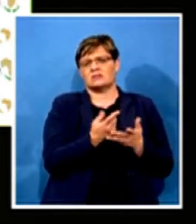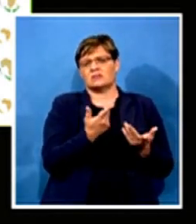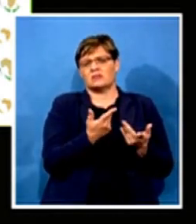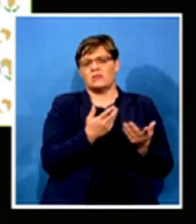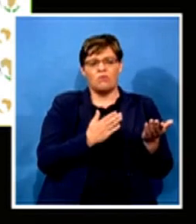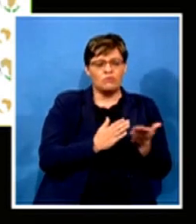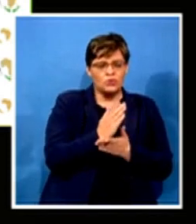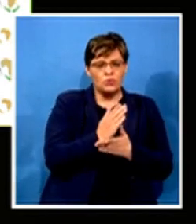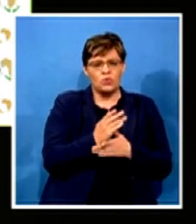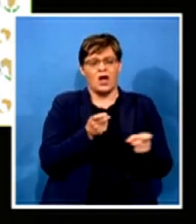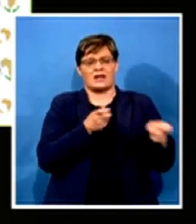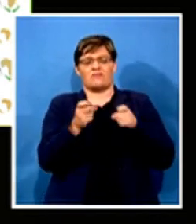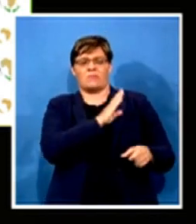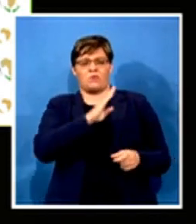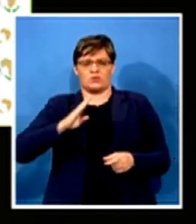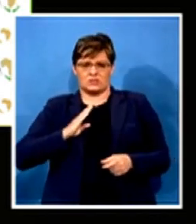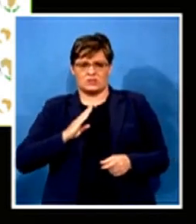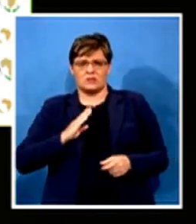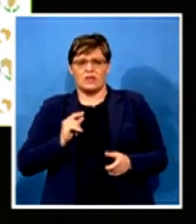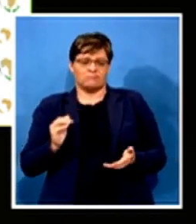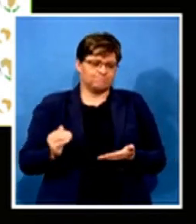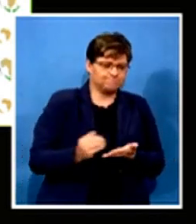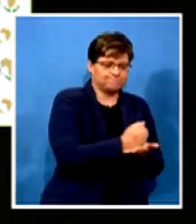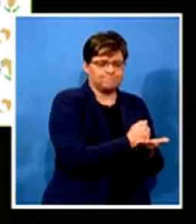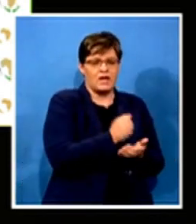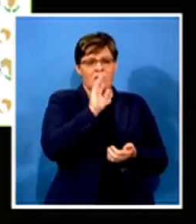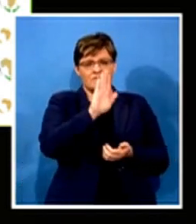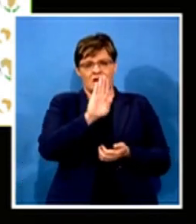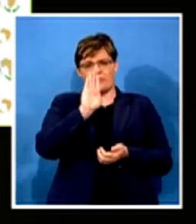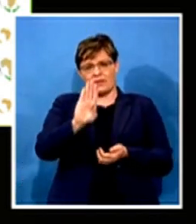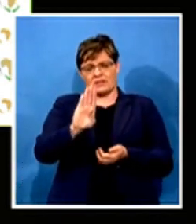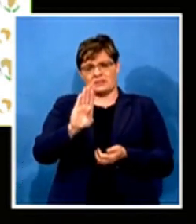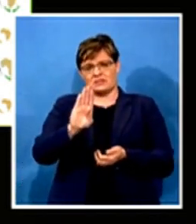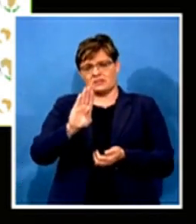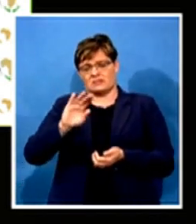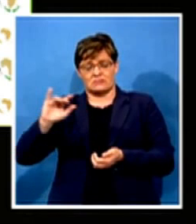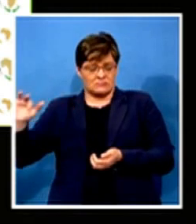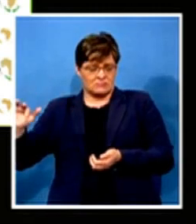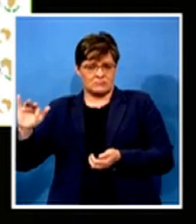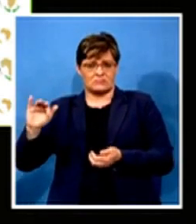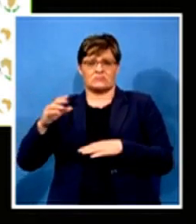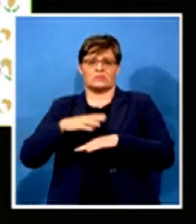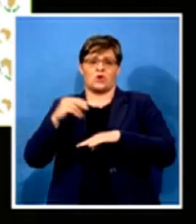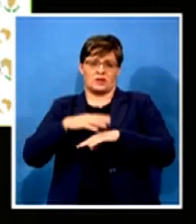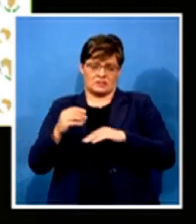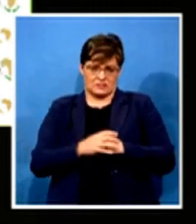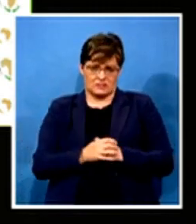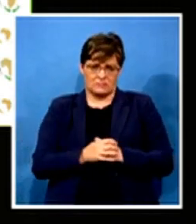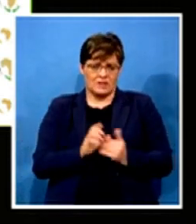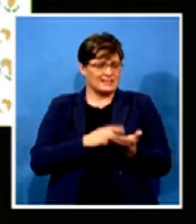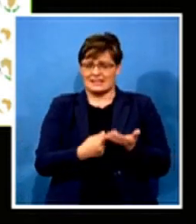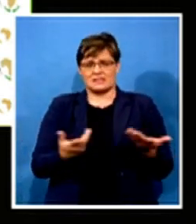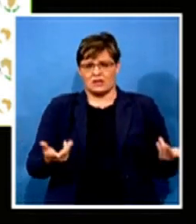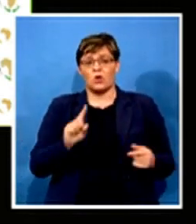to raise up to $5 billion. Is, again, absolutely no discussion. The question is for member states to